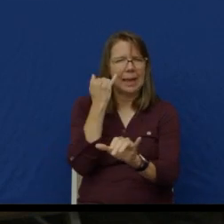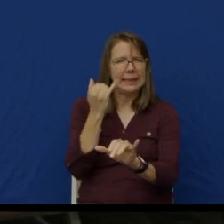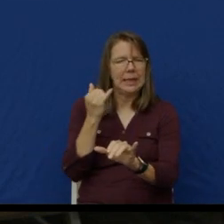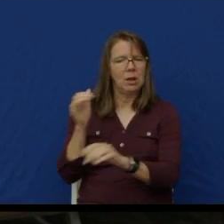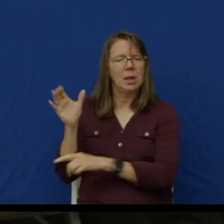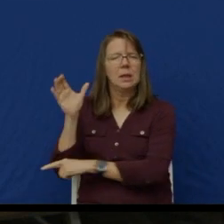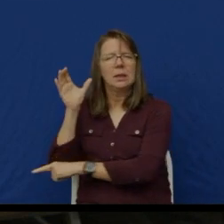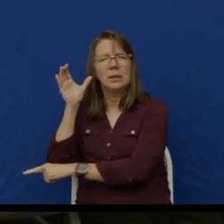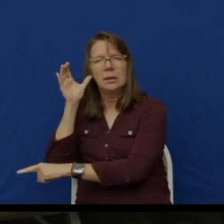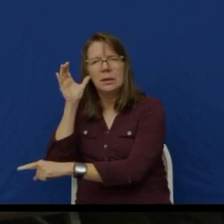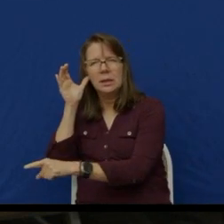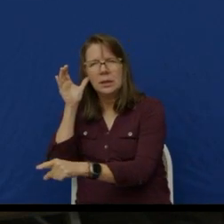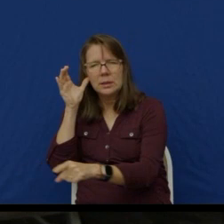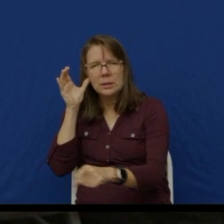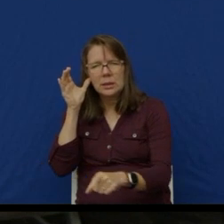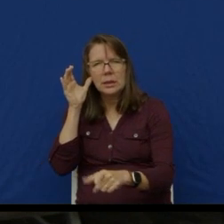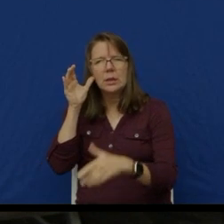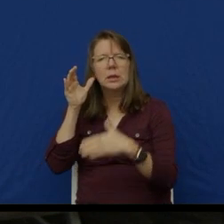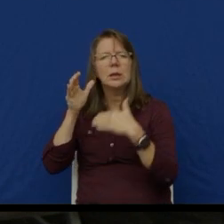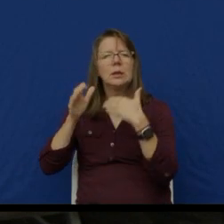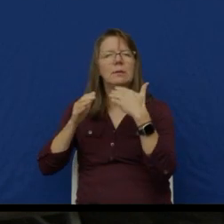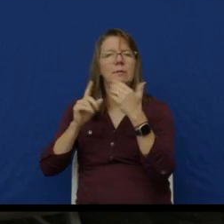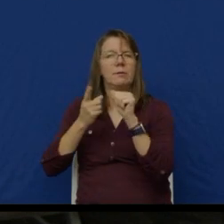of those habits we talked about yesterday.